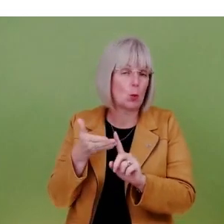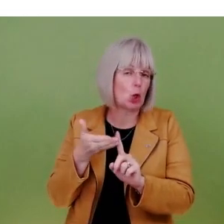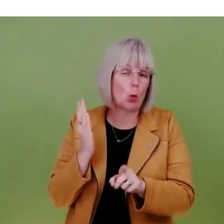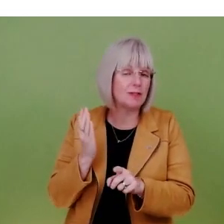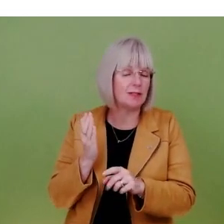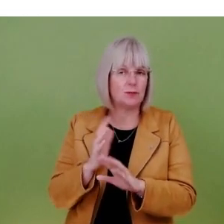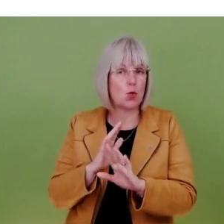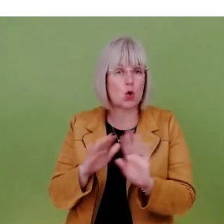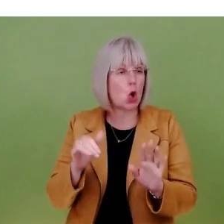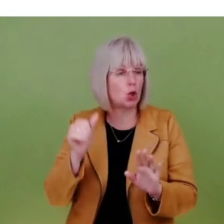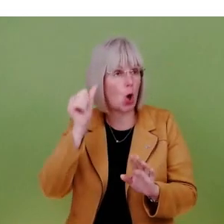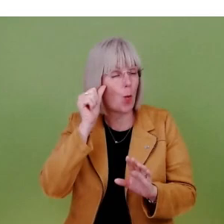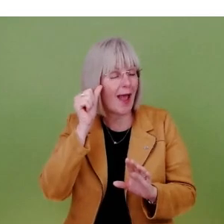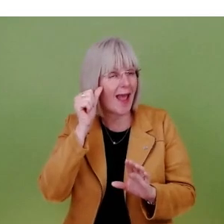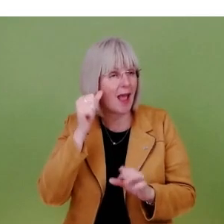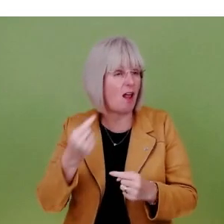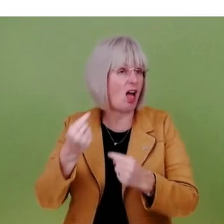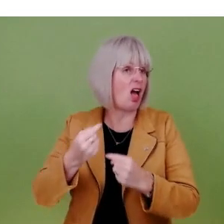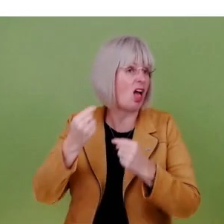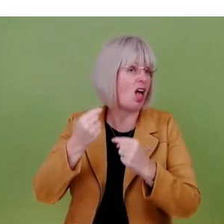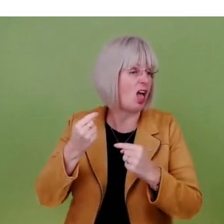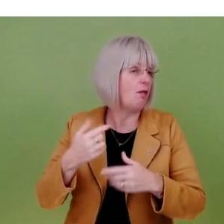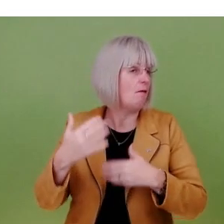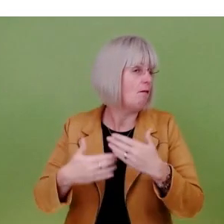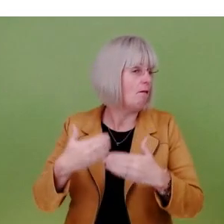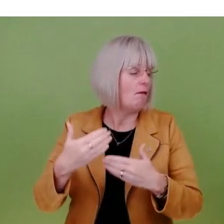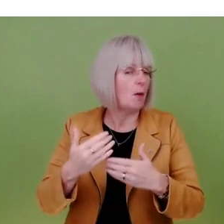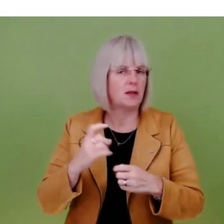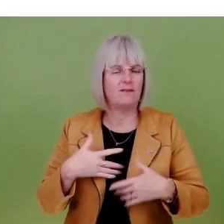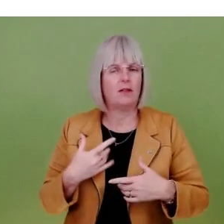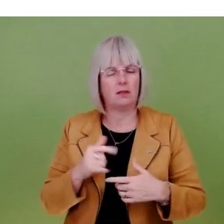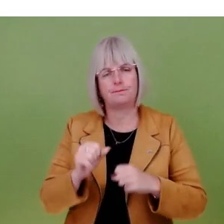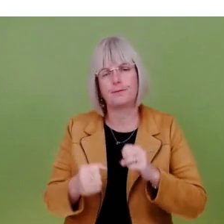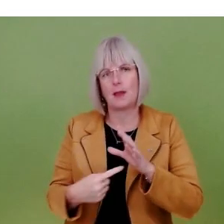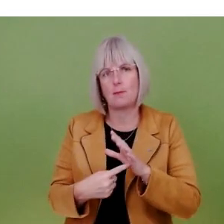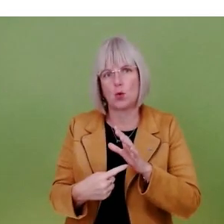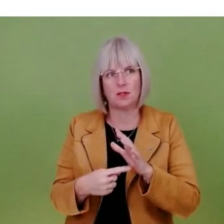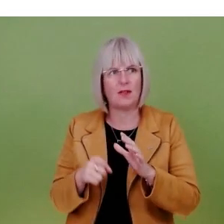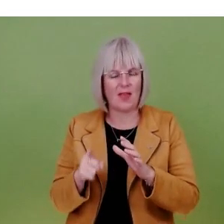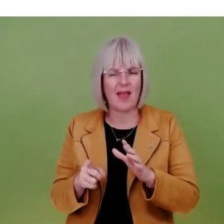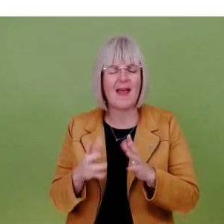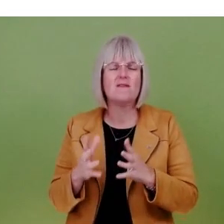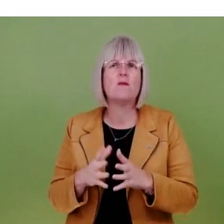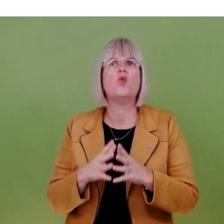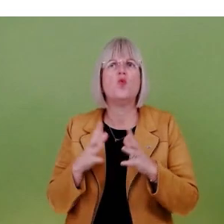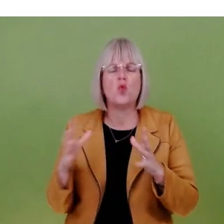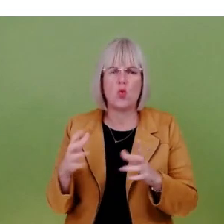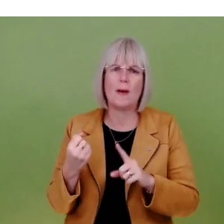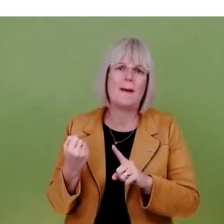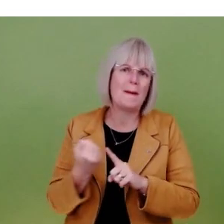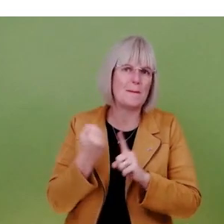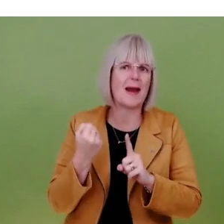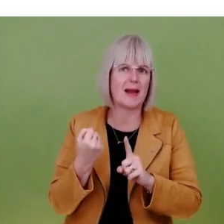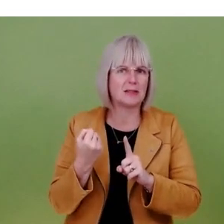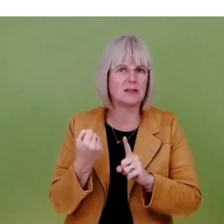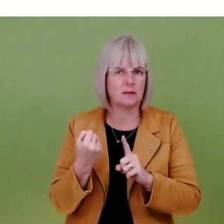of, but it does really feel that it's important to acknowledge actually the really significant, profound impact that those things have. You know, it's